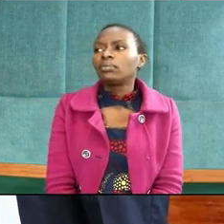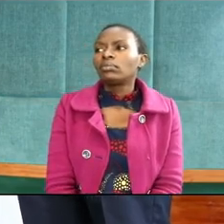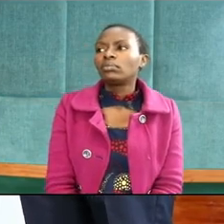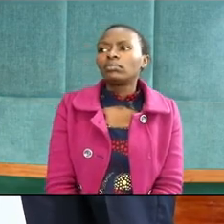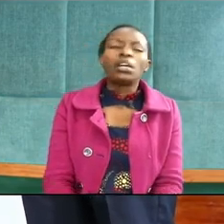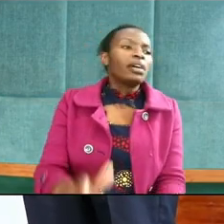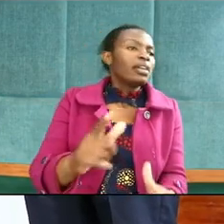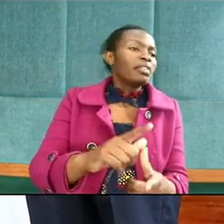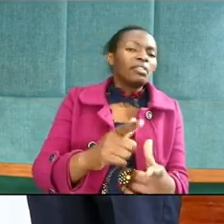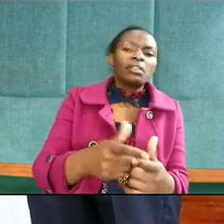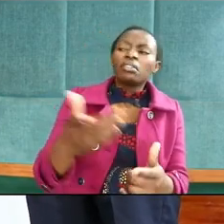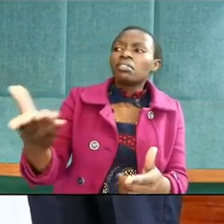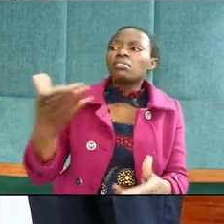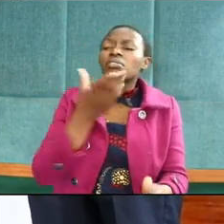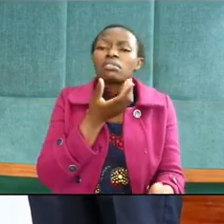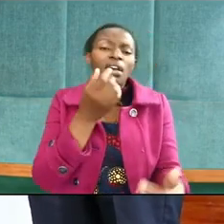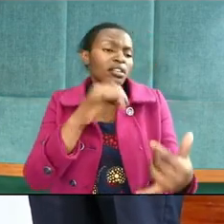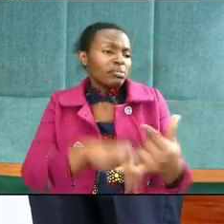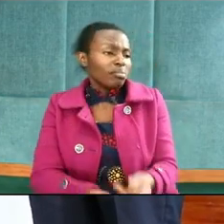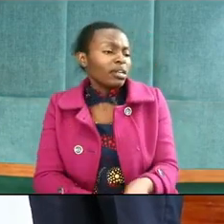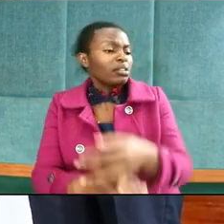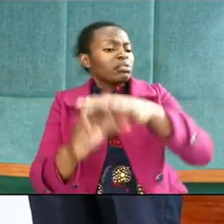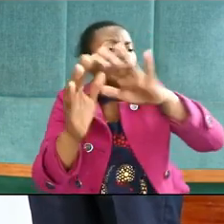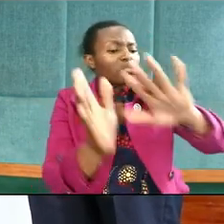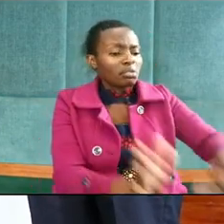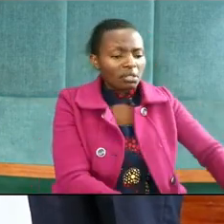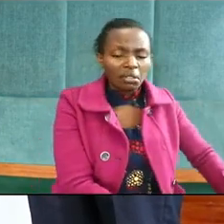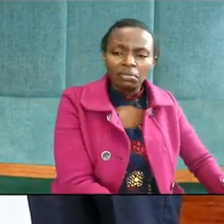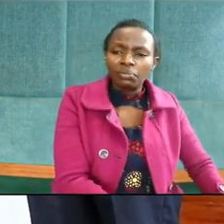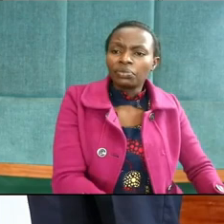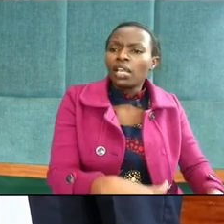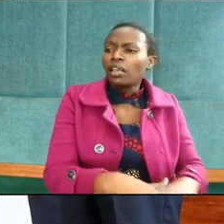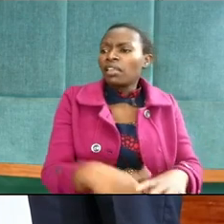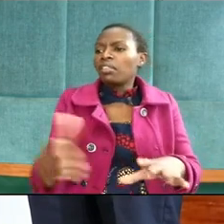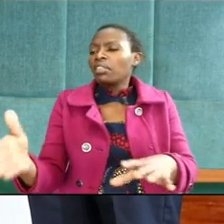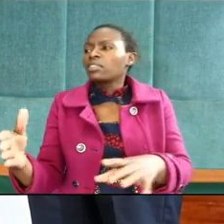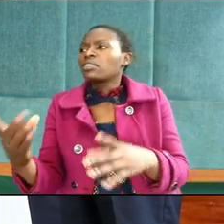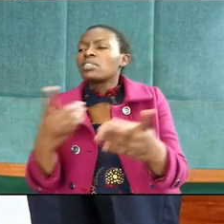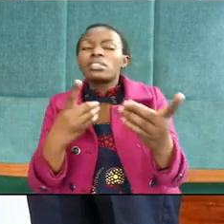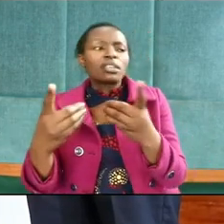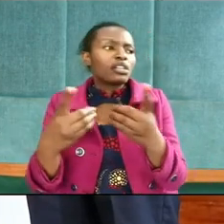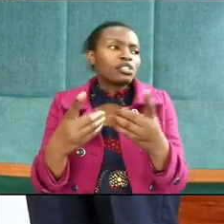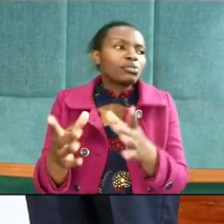And the husband is lost even in the discussion. There is no